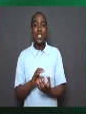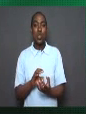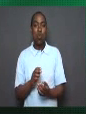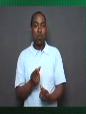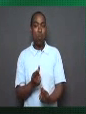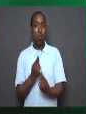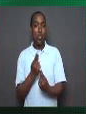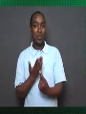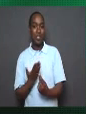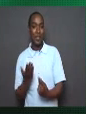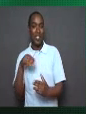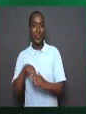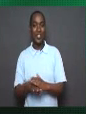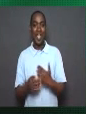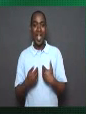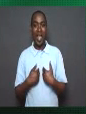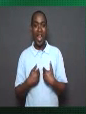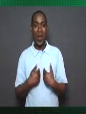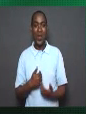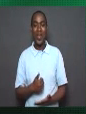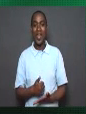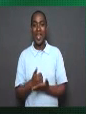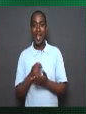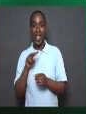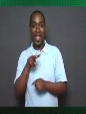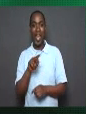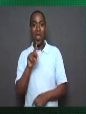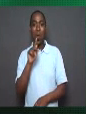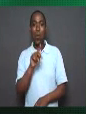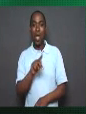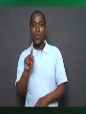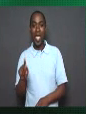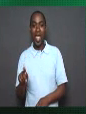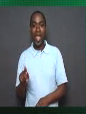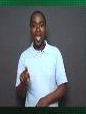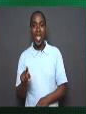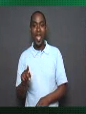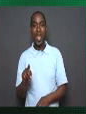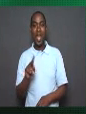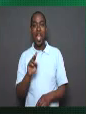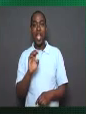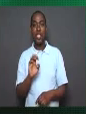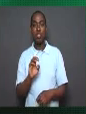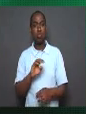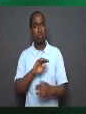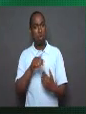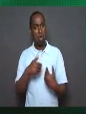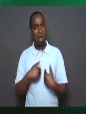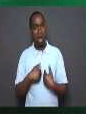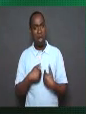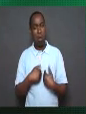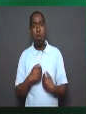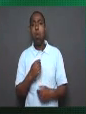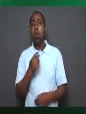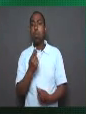a substance because peptide links occur in the proteins per amino